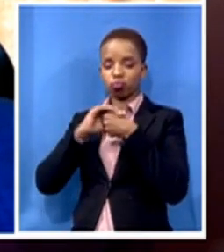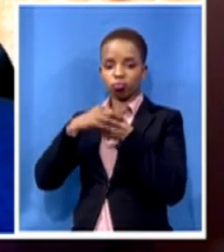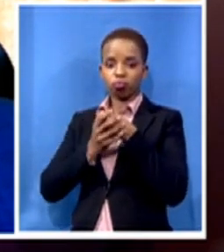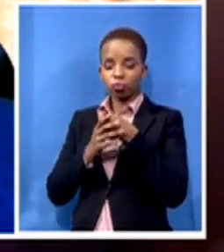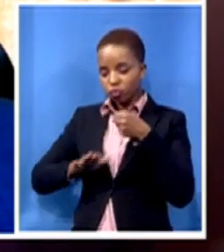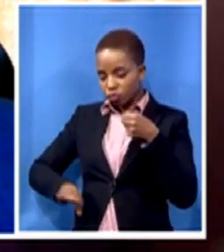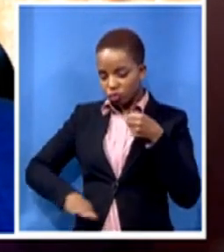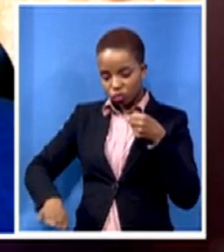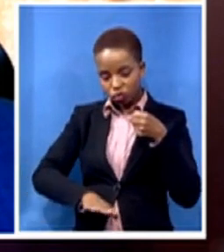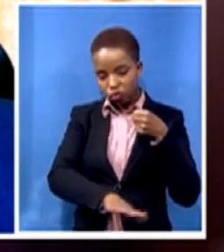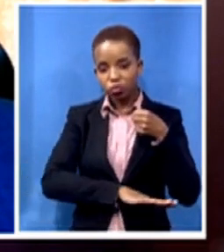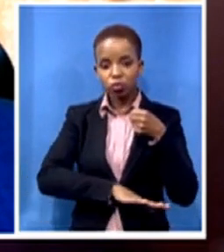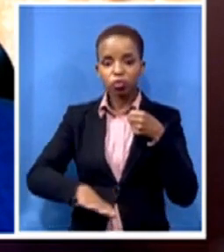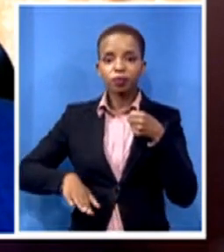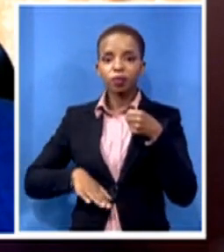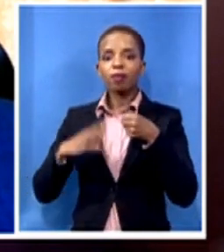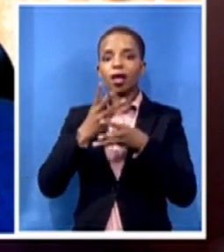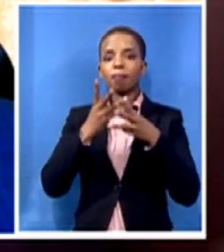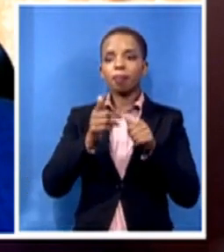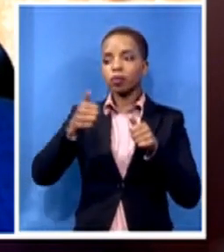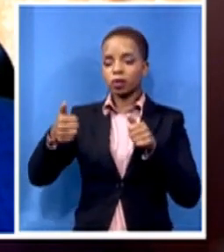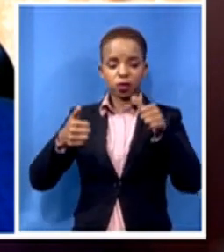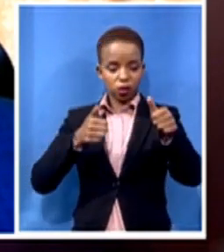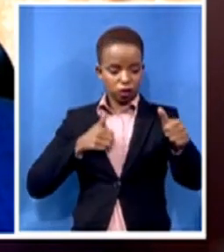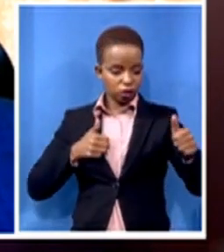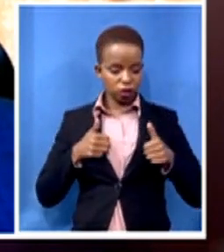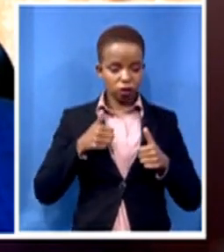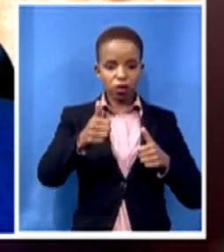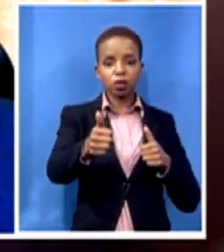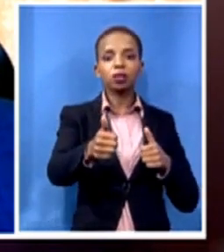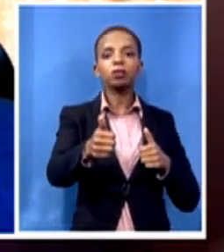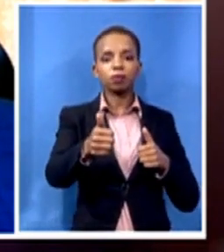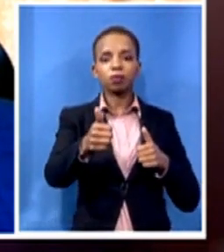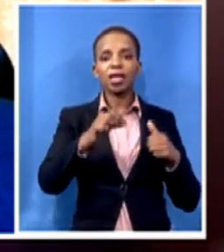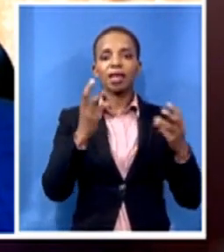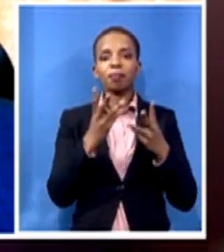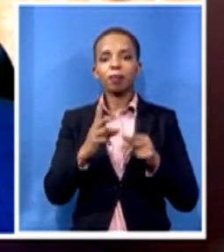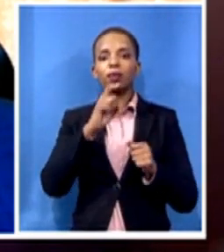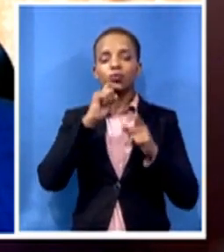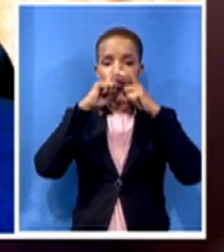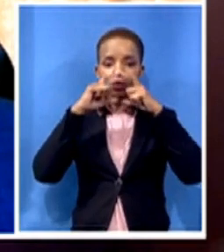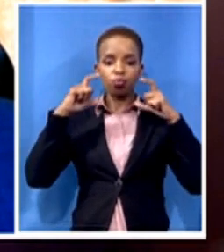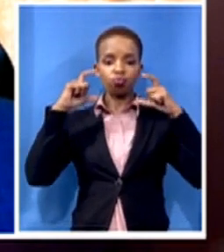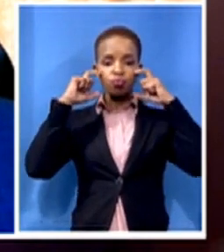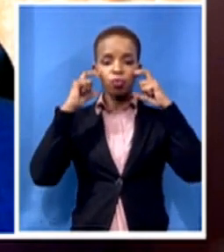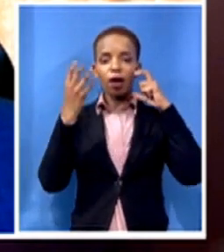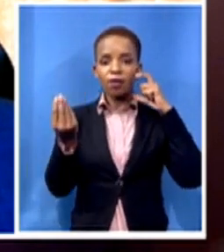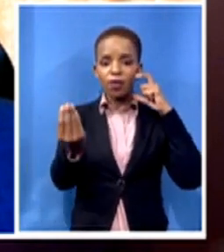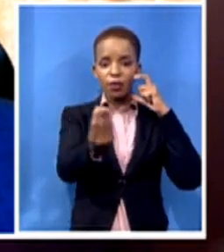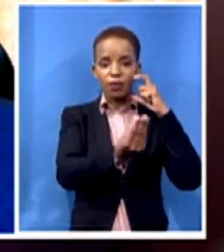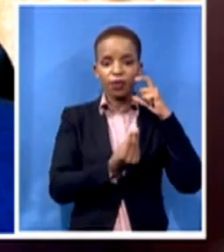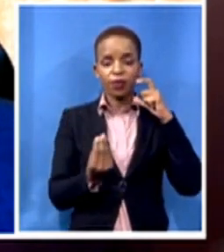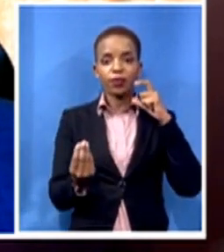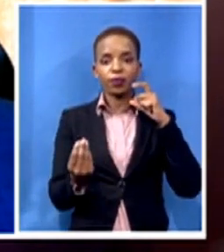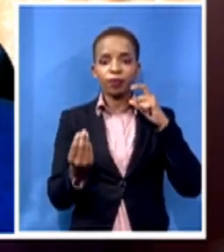physical distancing that we talk about. Everybody's using a mask. From your observation, is this enough when